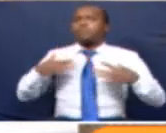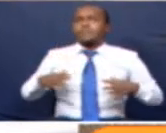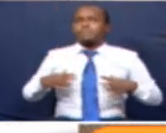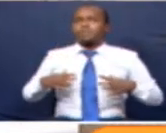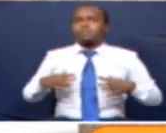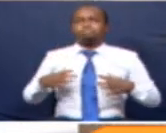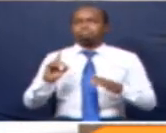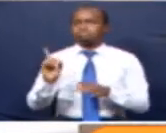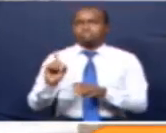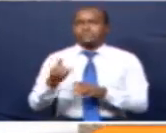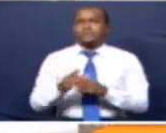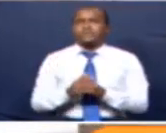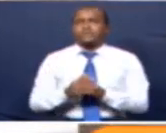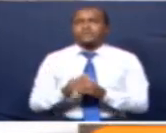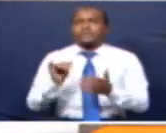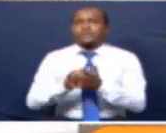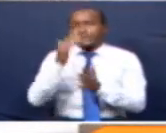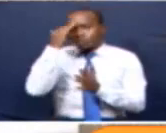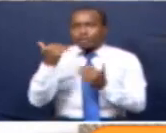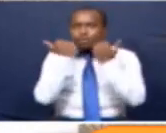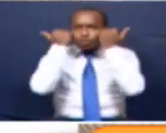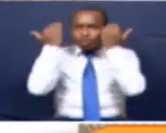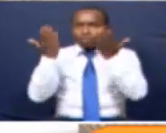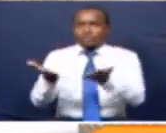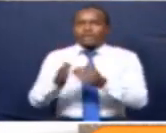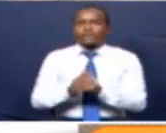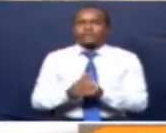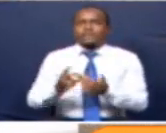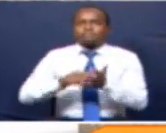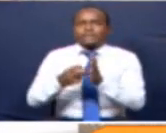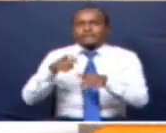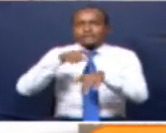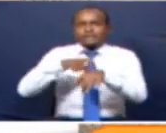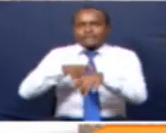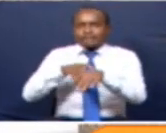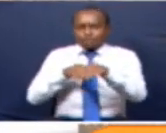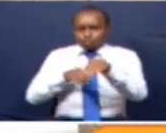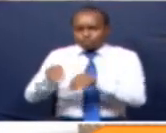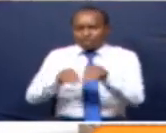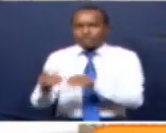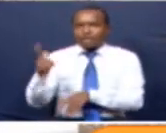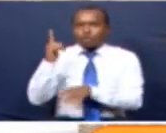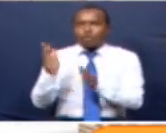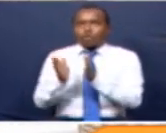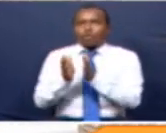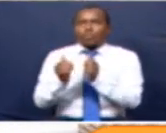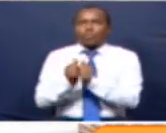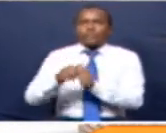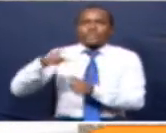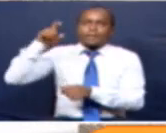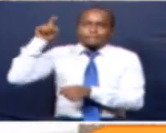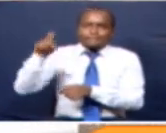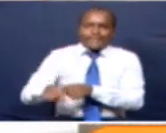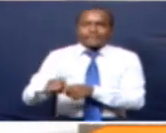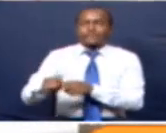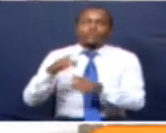universal applications. That's why you have courts. And so when you draft laws with mandatory sentences or mandatory provisions in them, sometimes